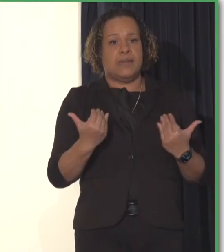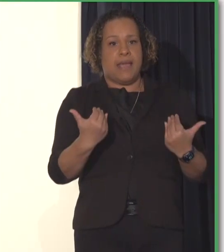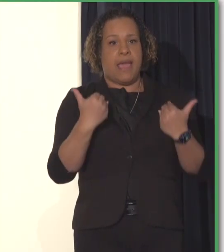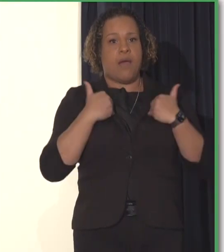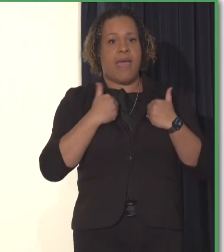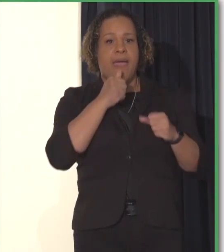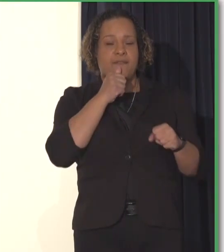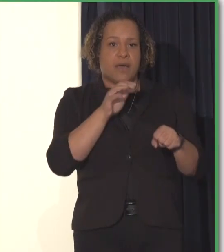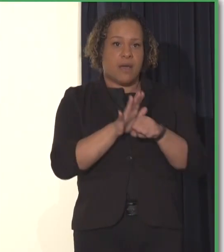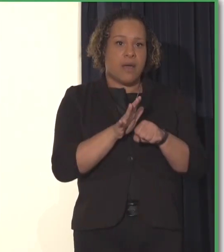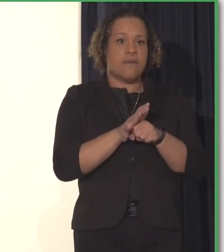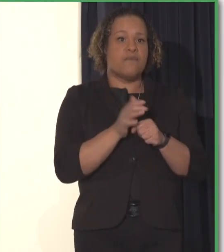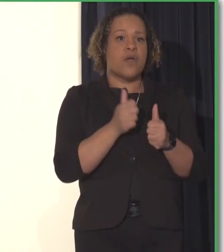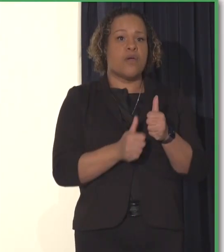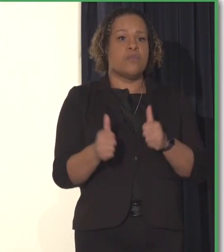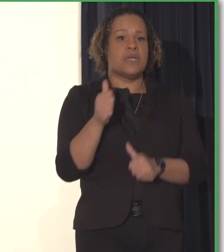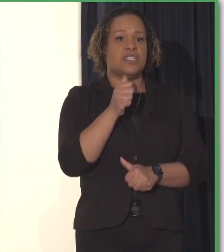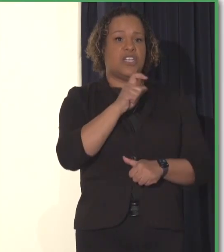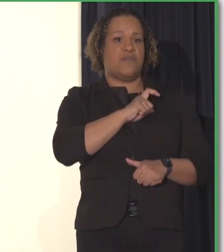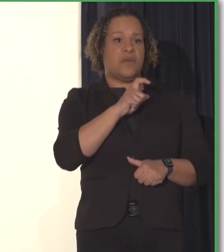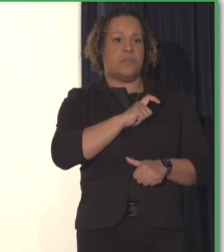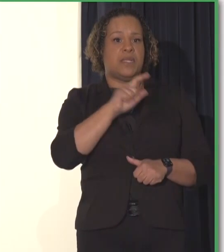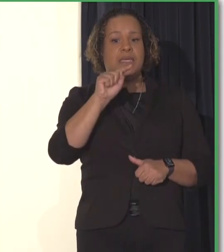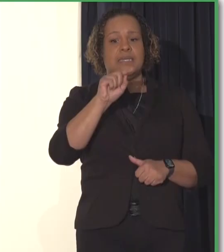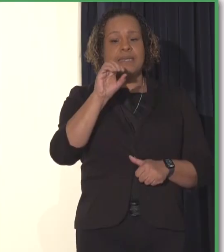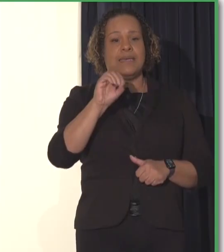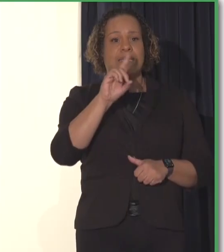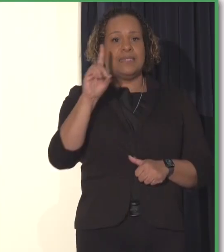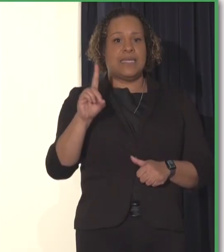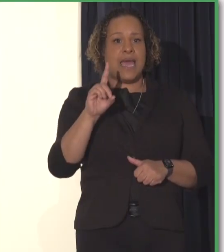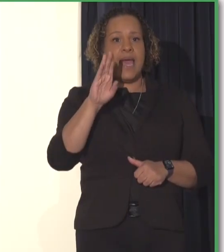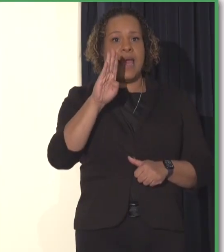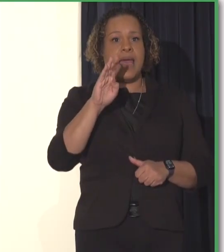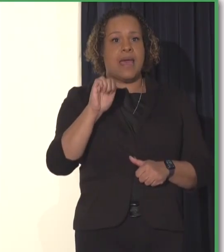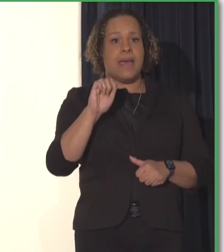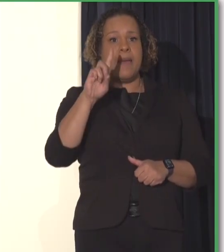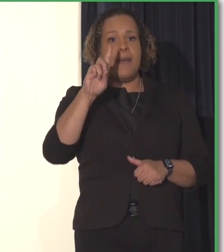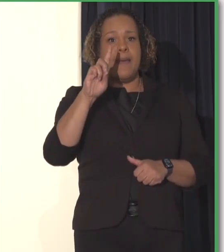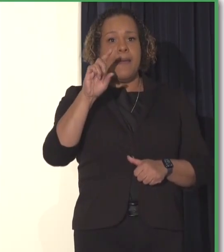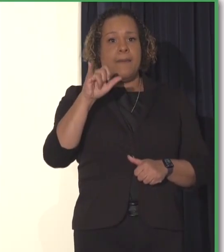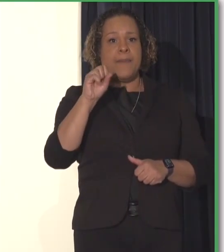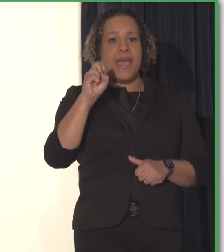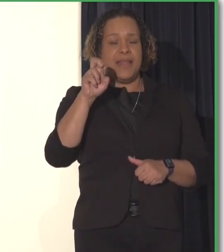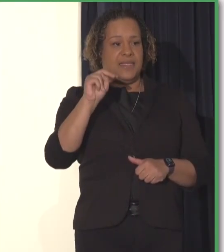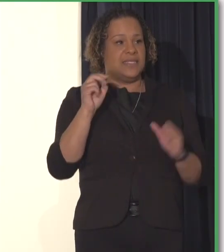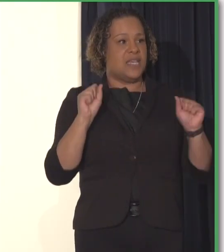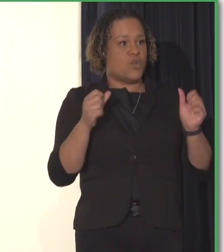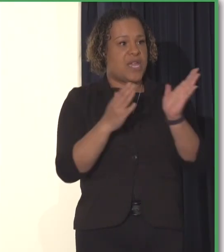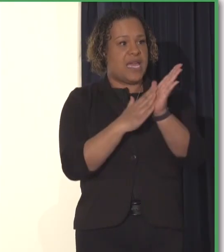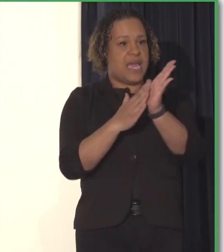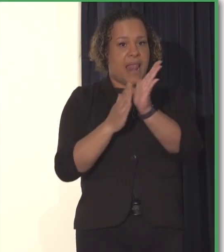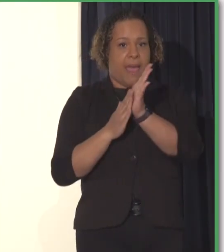of Police, Chief Todd Bettison. Yay. We can clap for that one. We're okay with that.